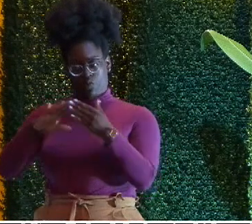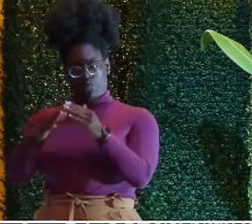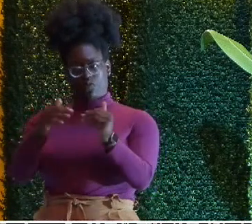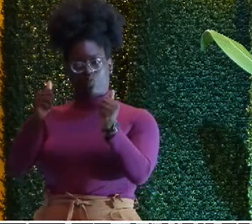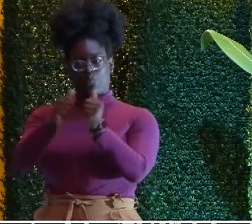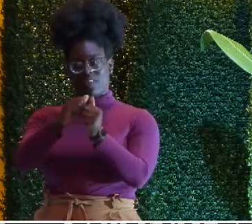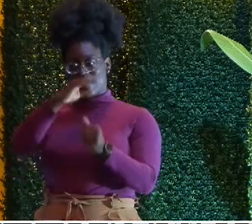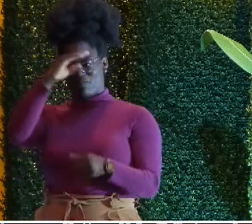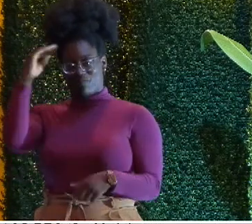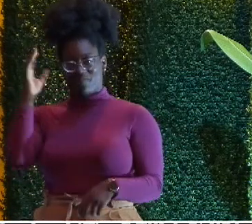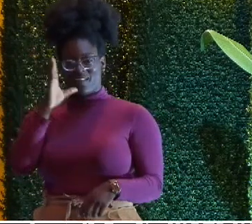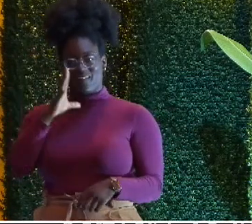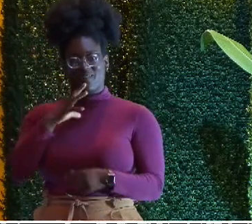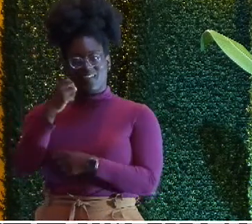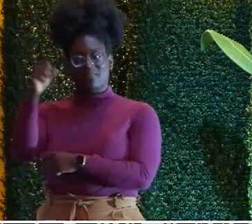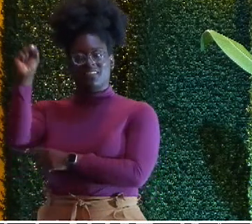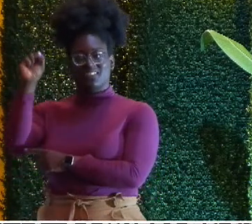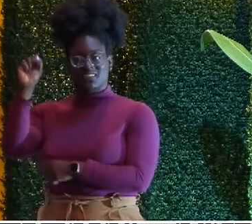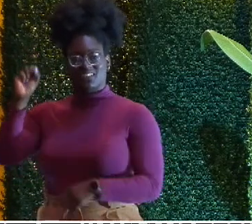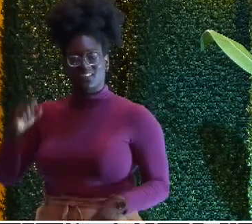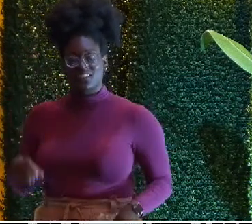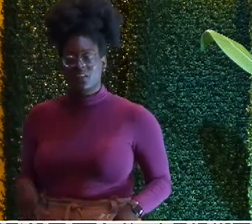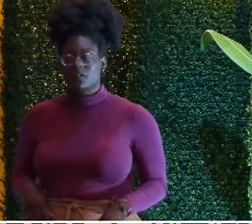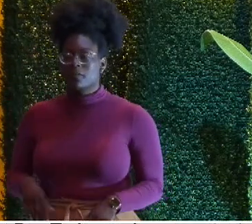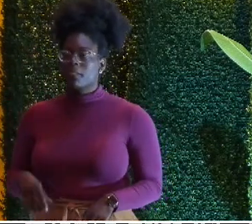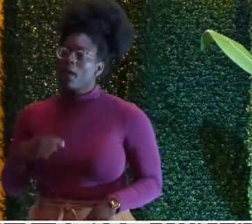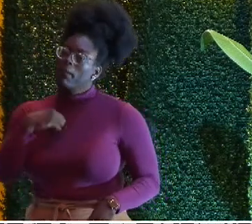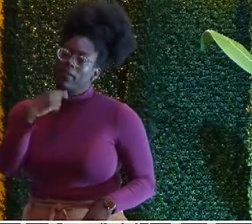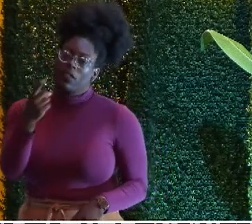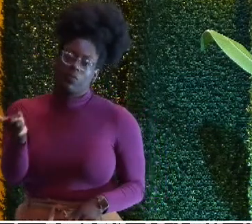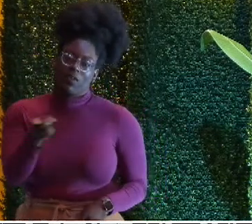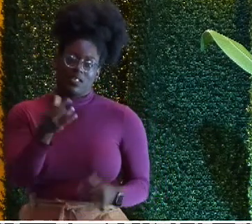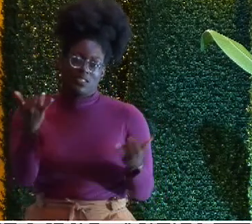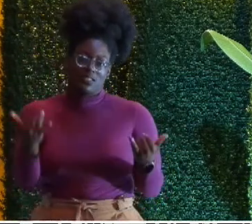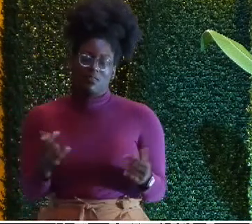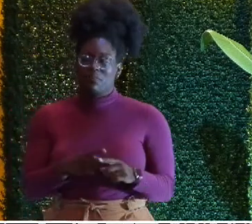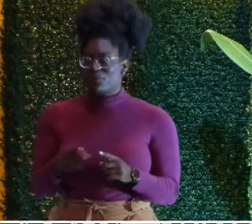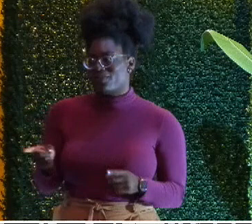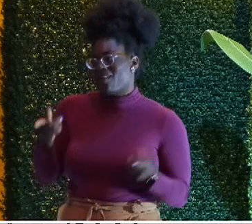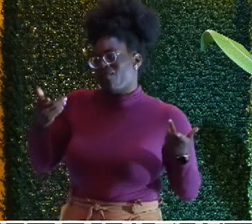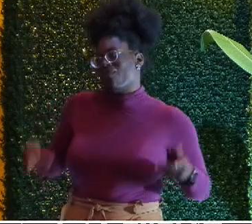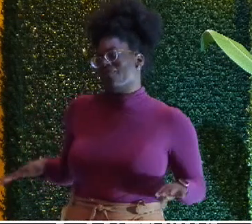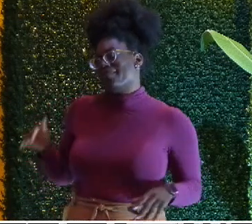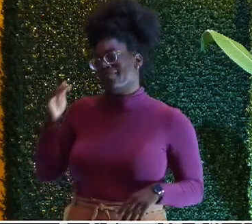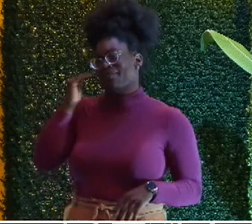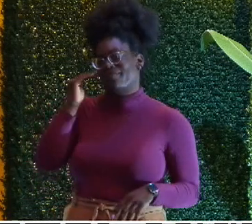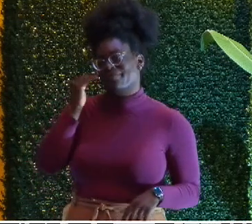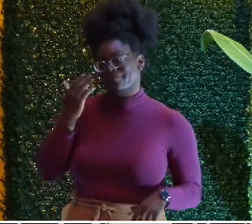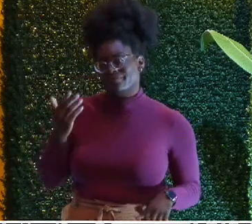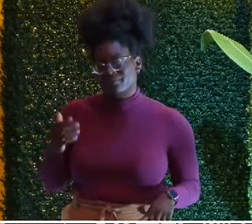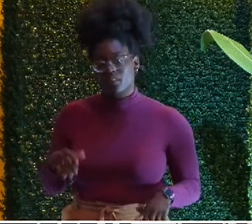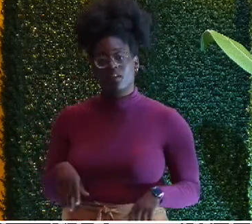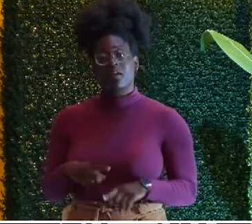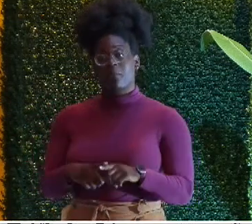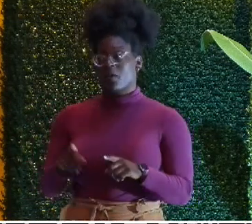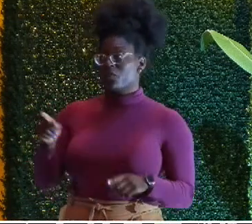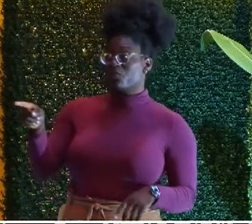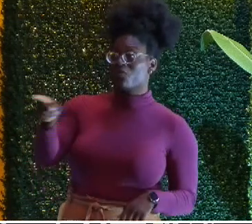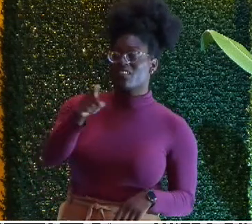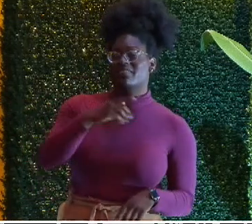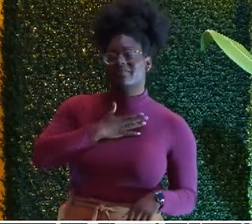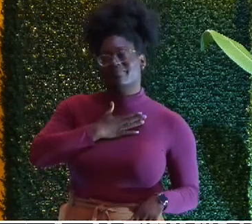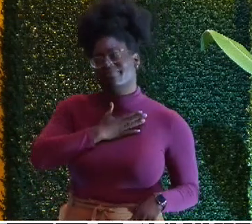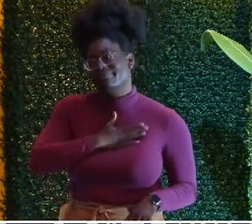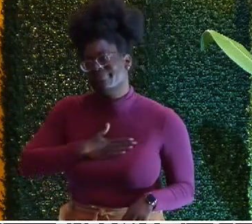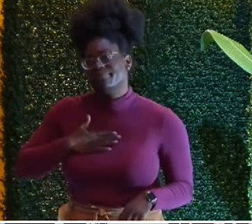right. I'm telling you this now, but you know you already have that right. To hold me accountable, because you can't